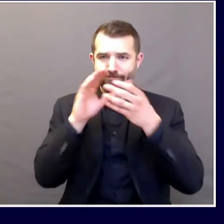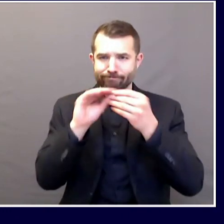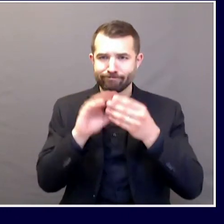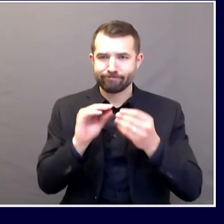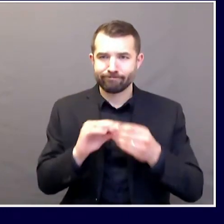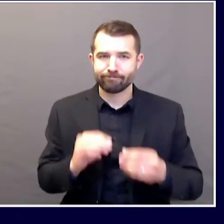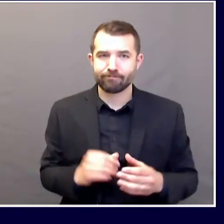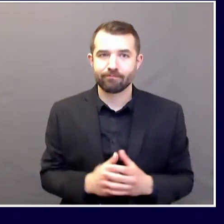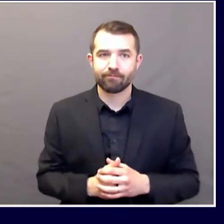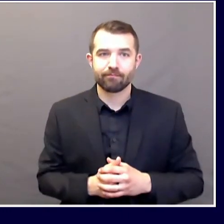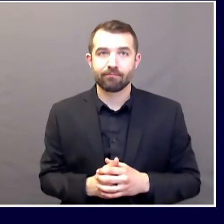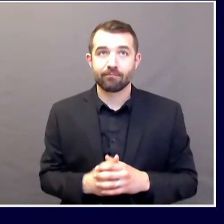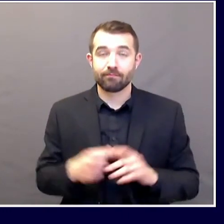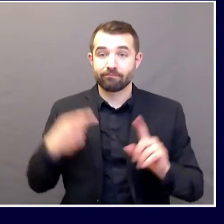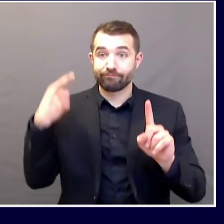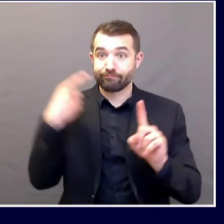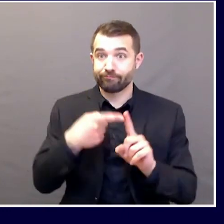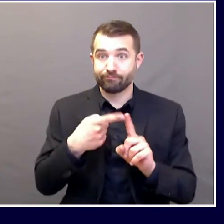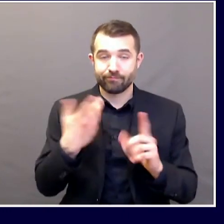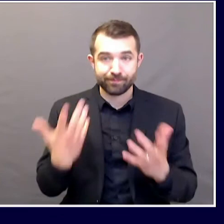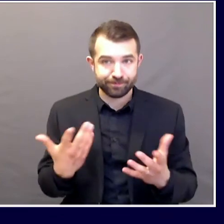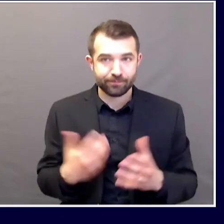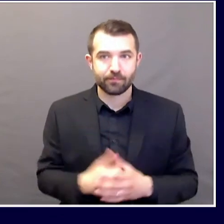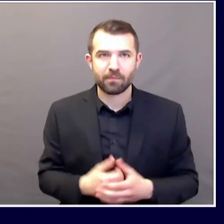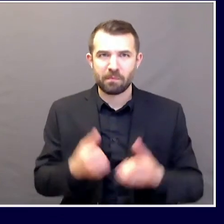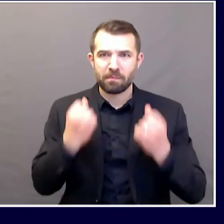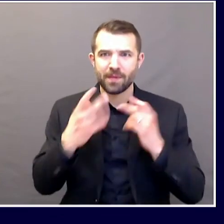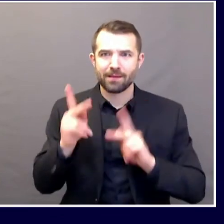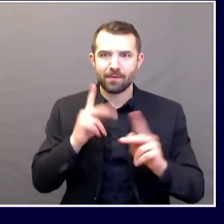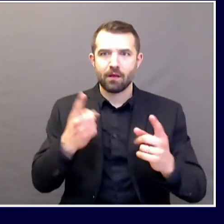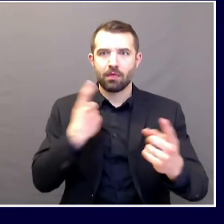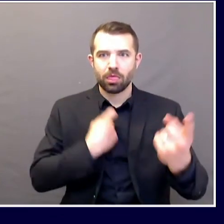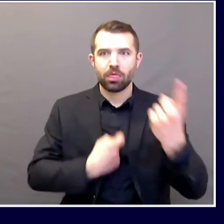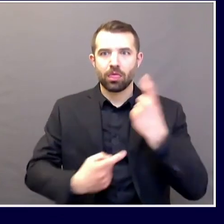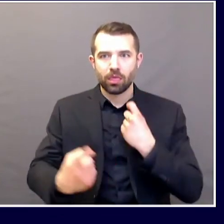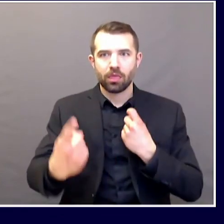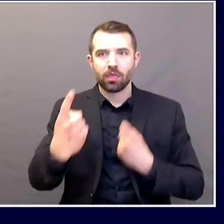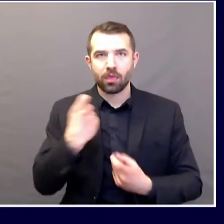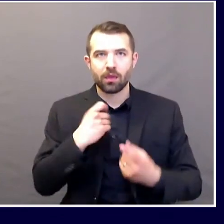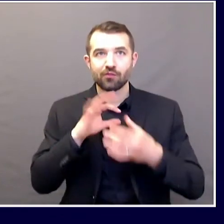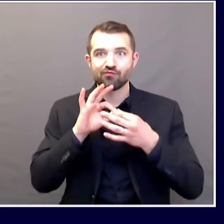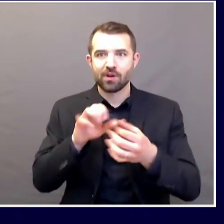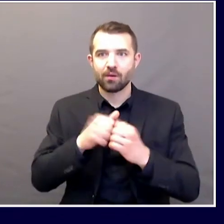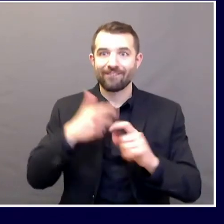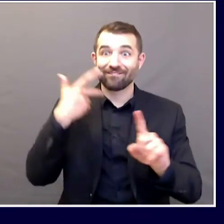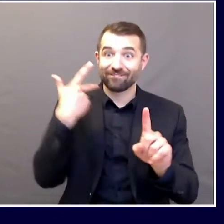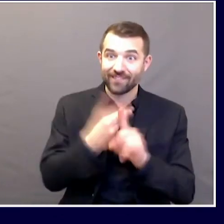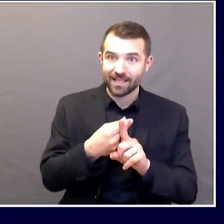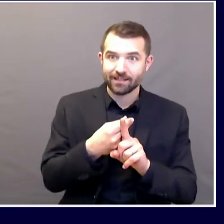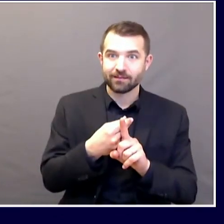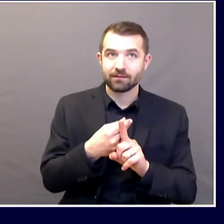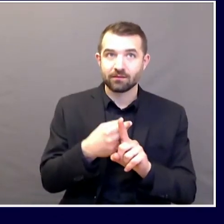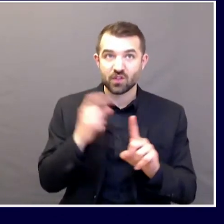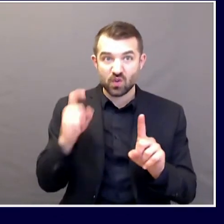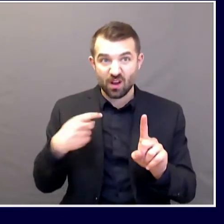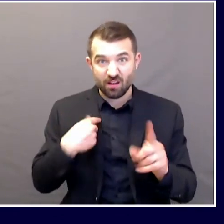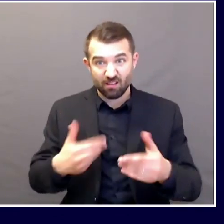of folks that continue to have questions around the vaccines, as well as whether they should be vaccinated.